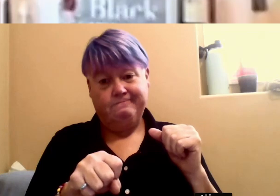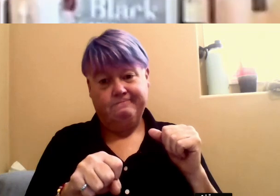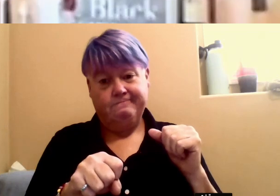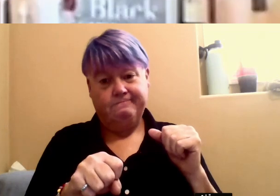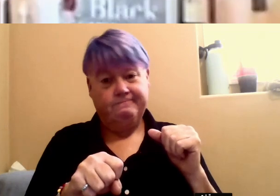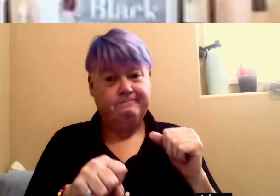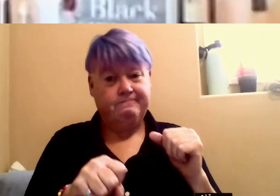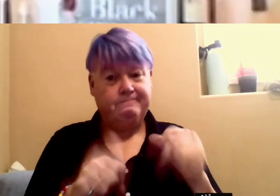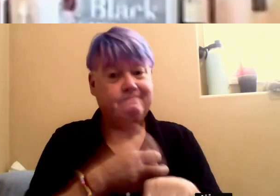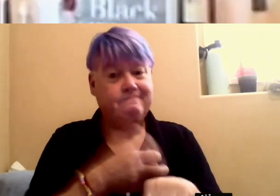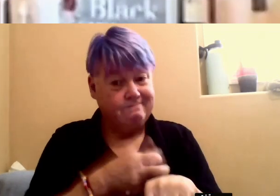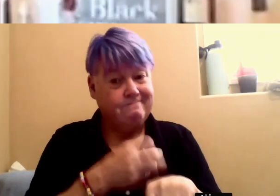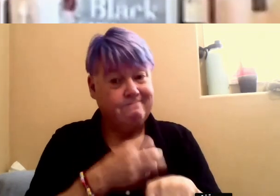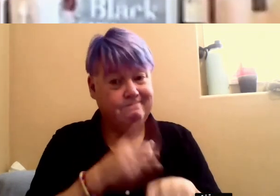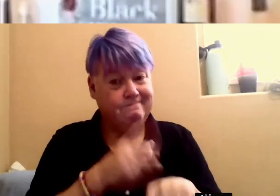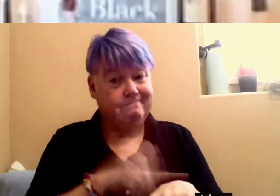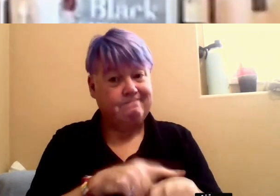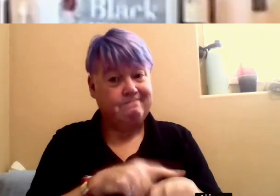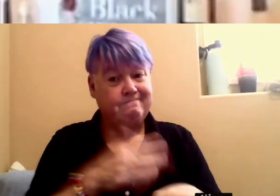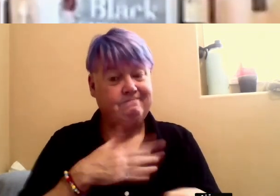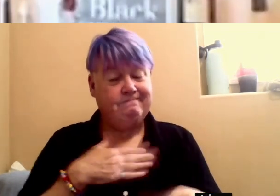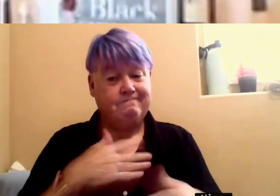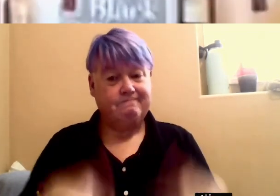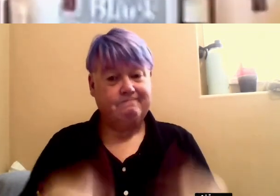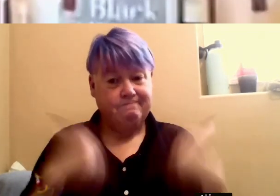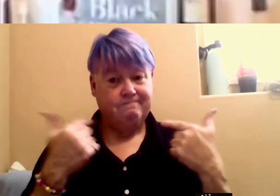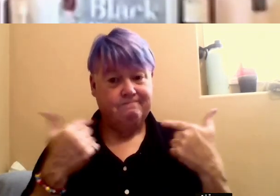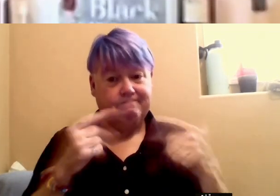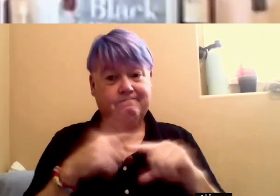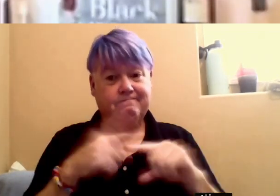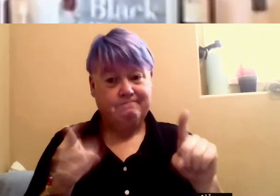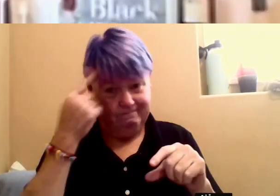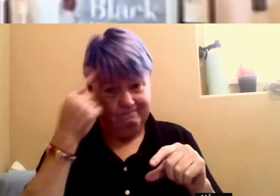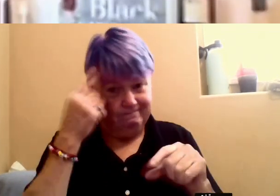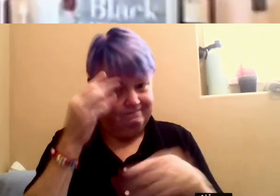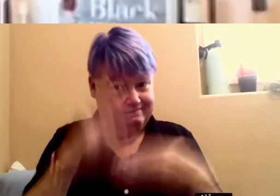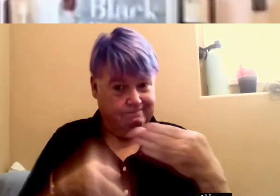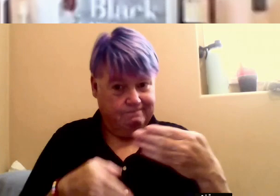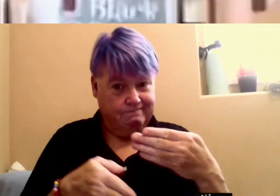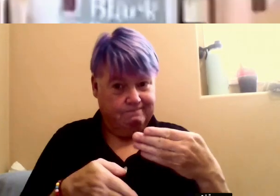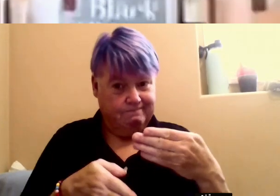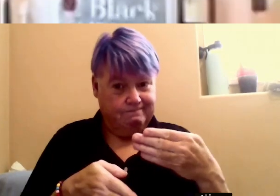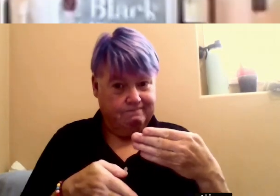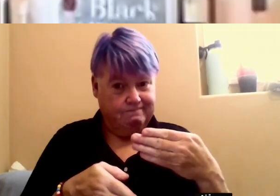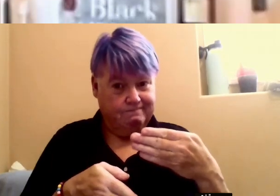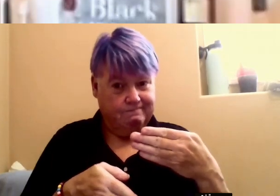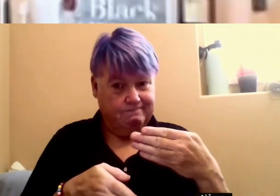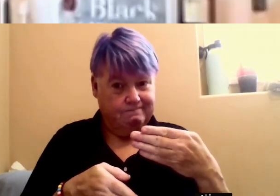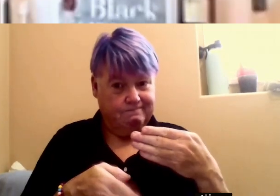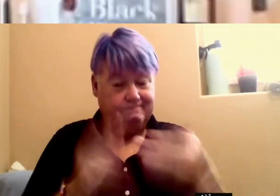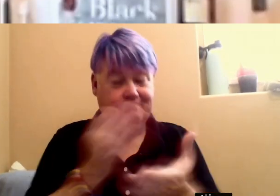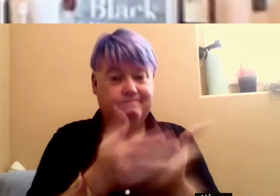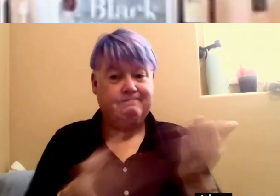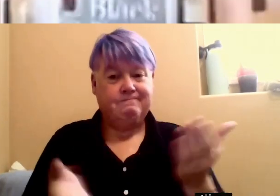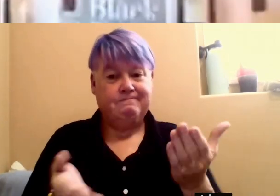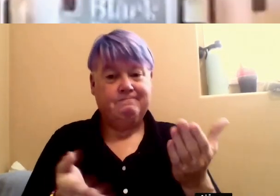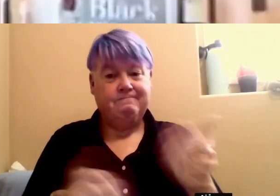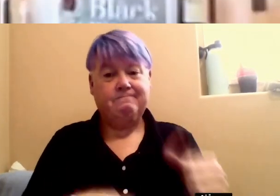obviously the hardest time of my life, and it was, but I think in the end, I think the book is something that he would be proud